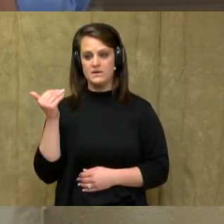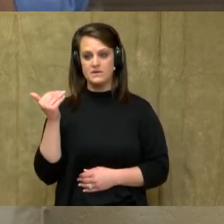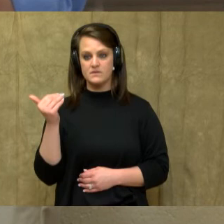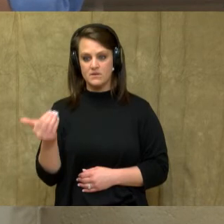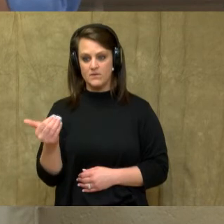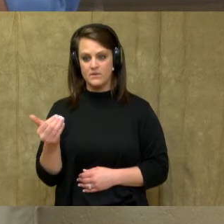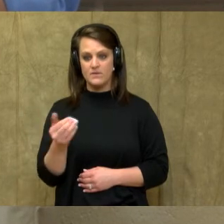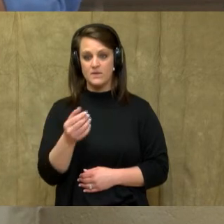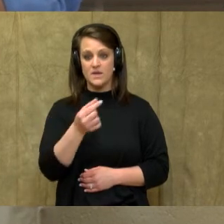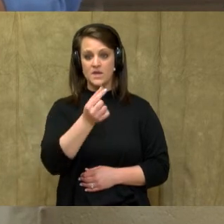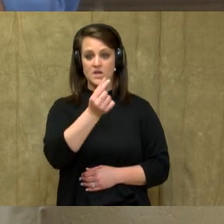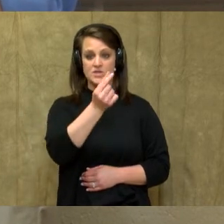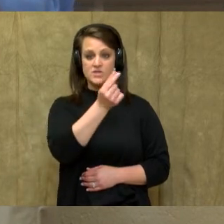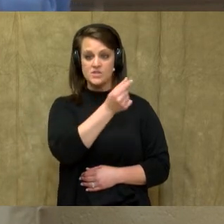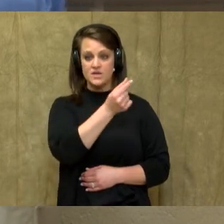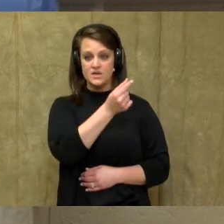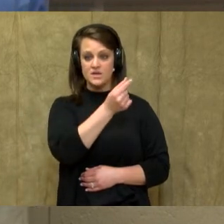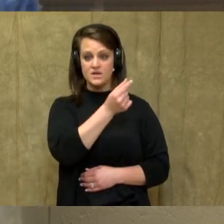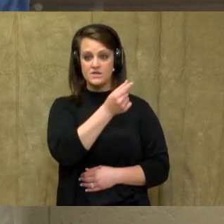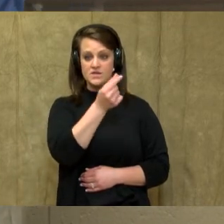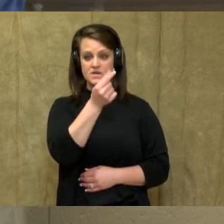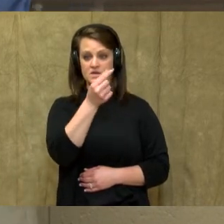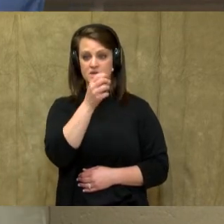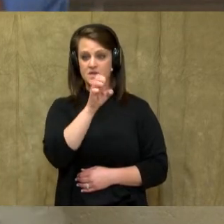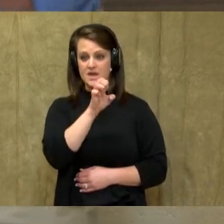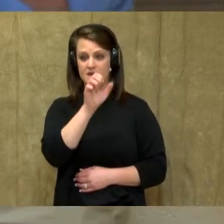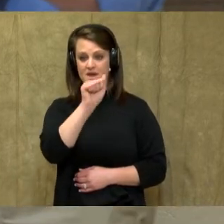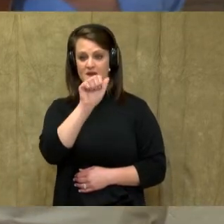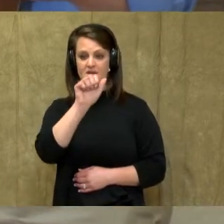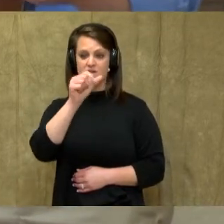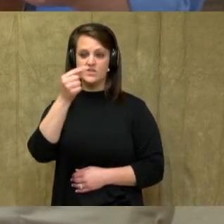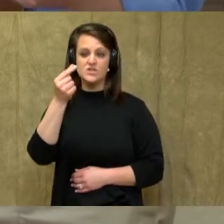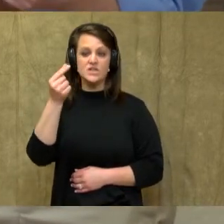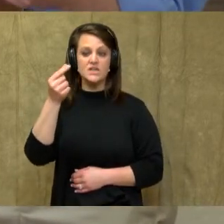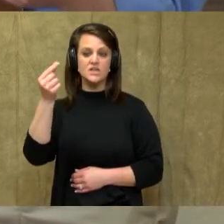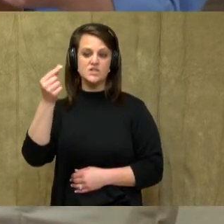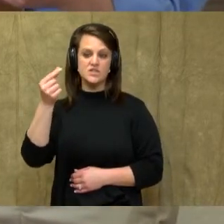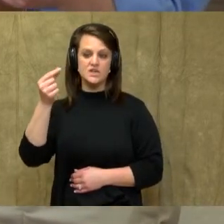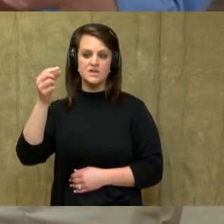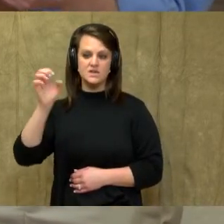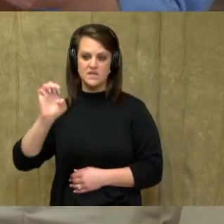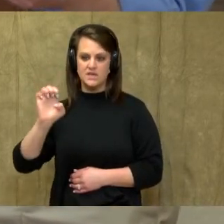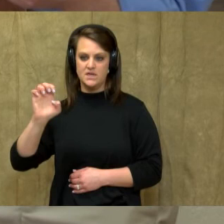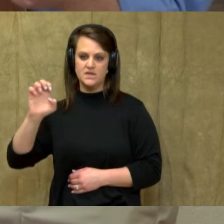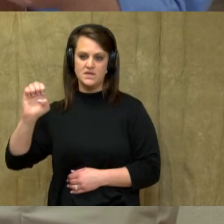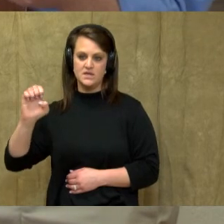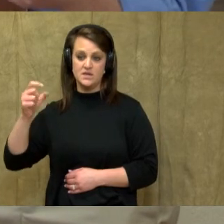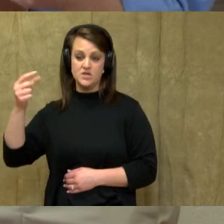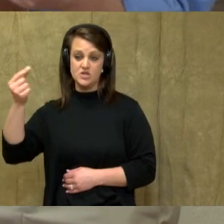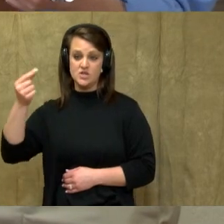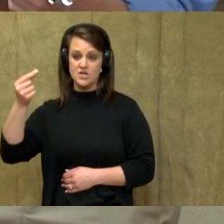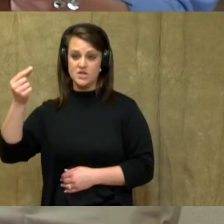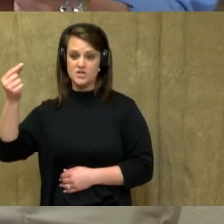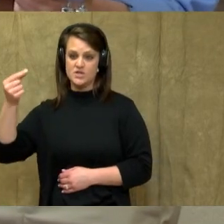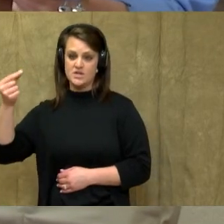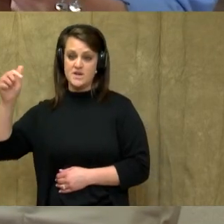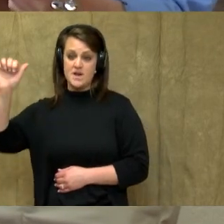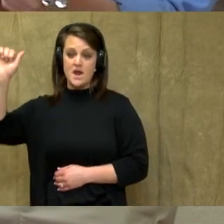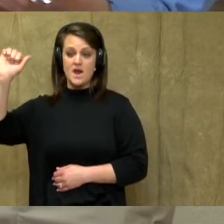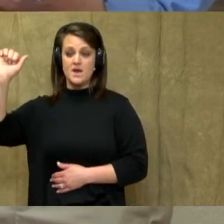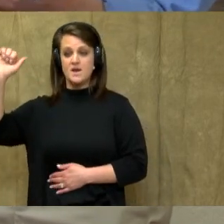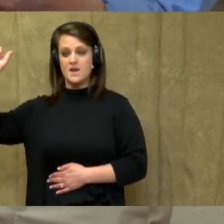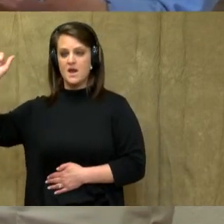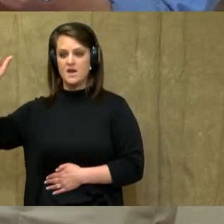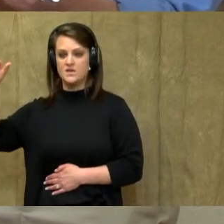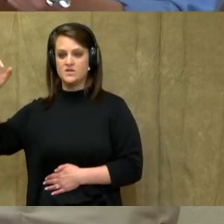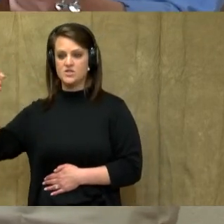ready, sing. G, G, A, G, G, E, E, G, G,